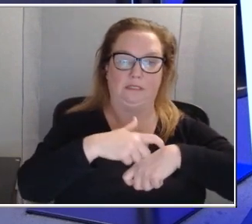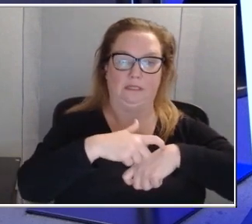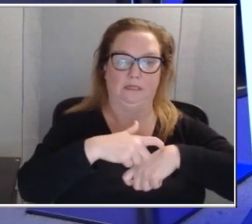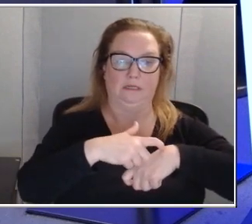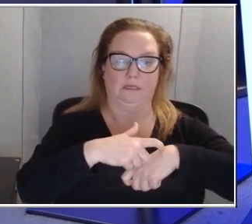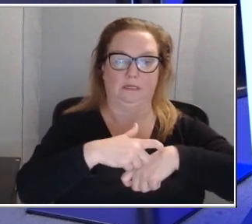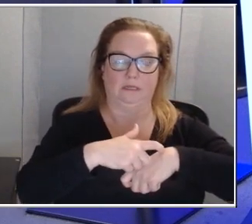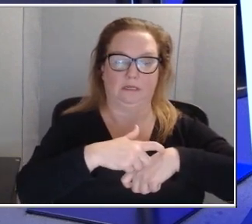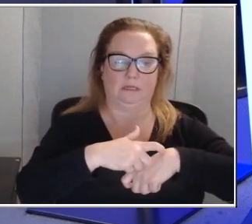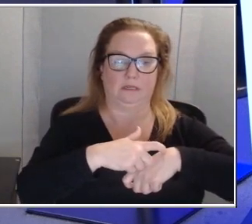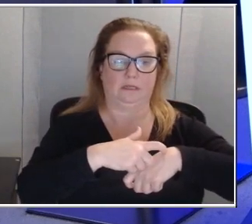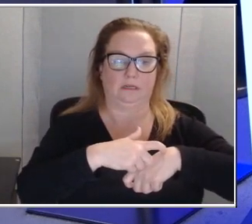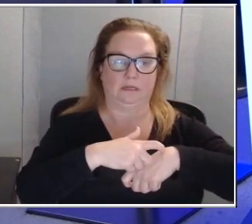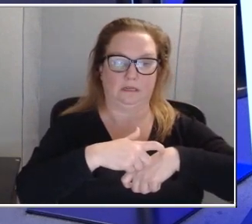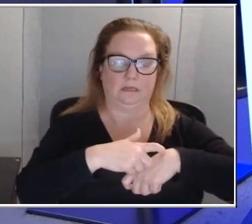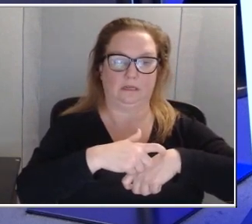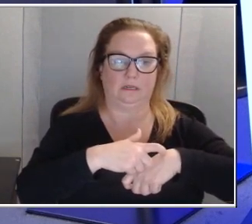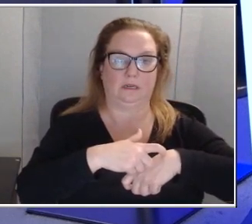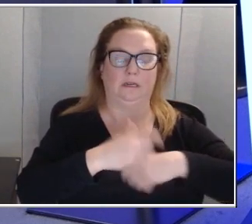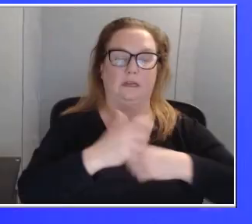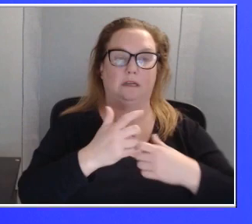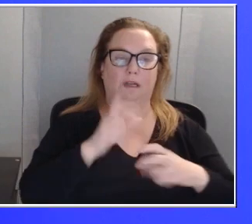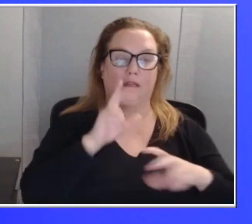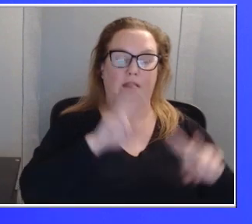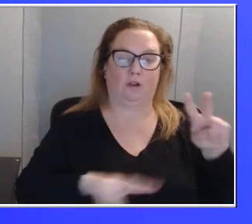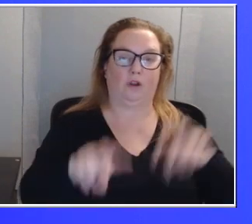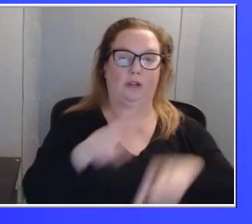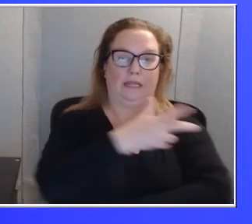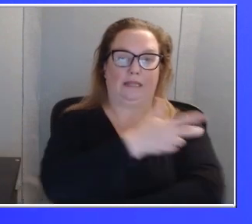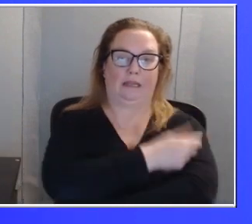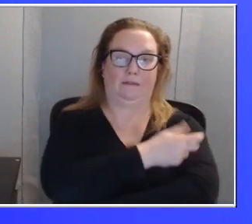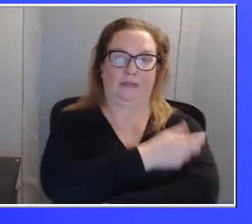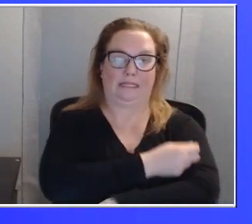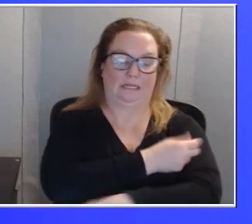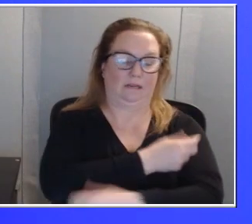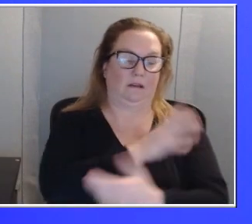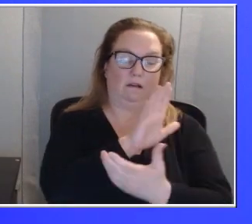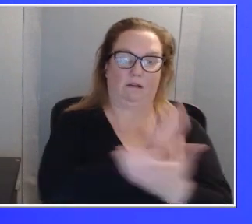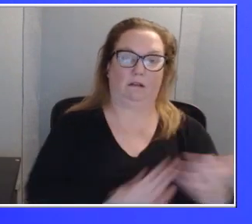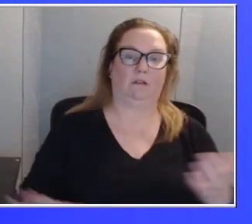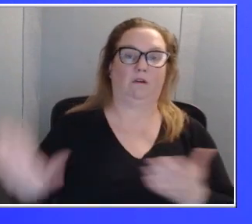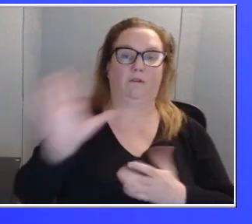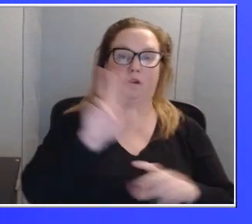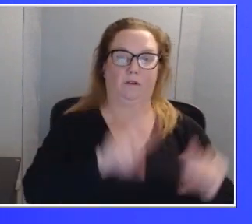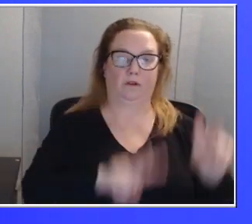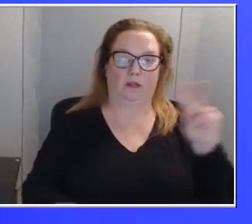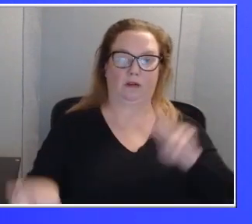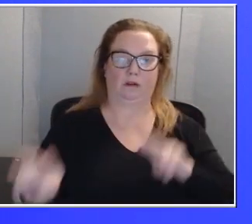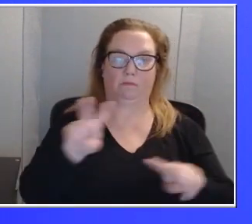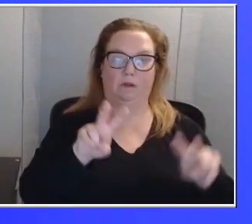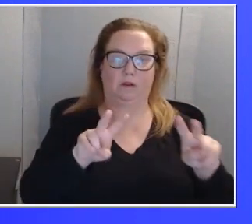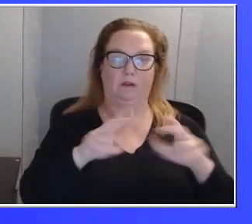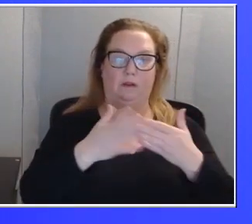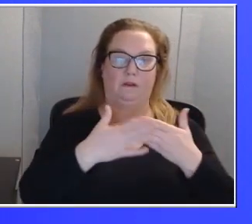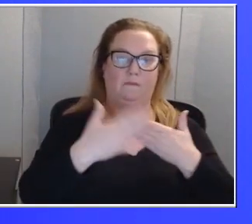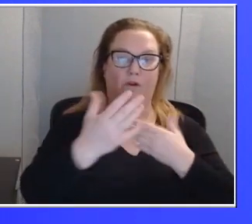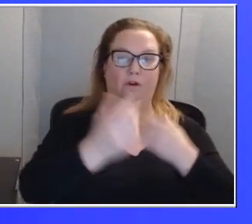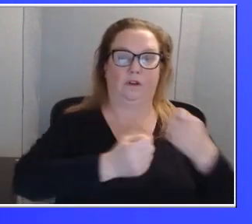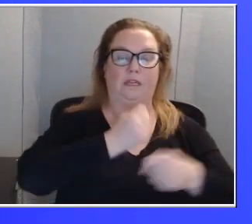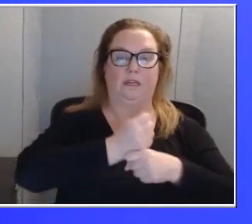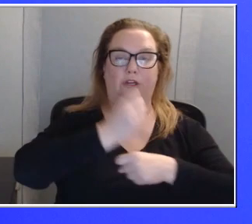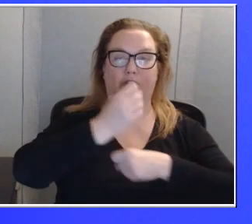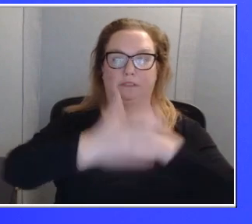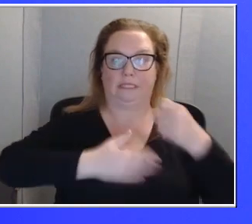is they are looking at this vaccine inside out. It is going to be monitored and monitored for years and years. And I